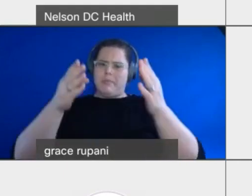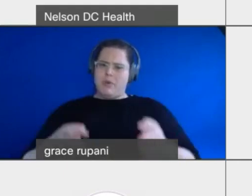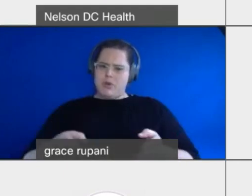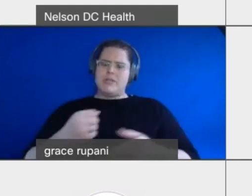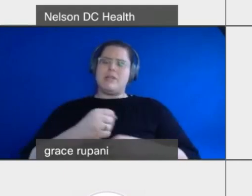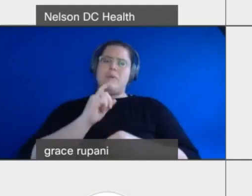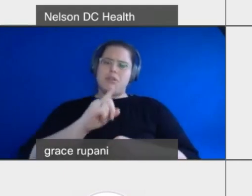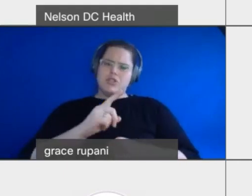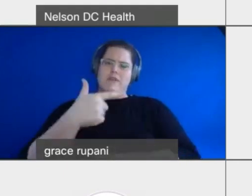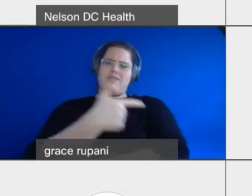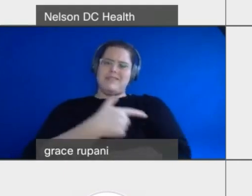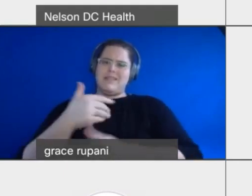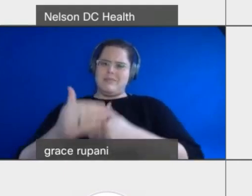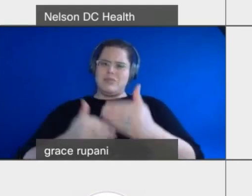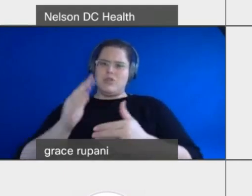procedure.